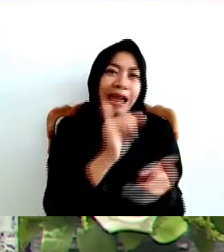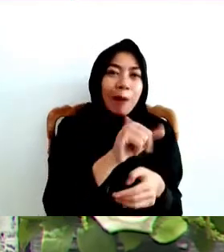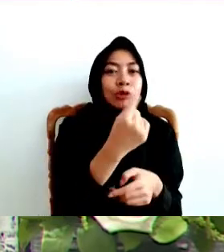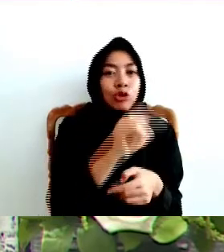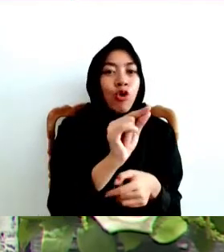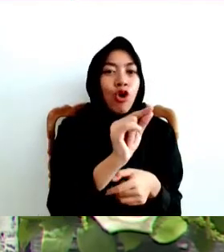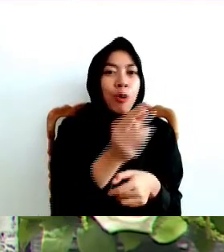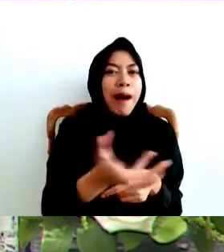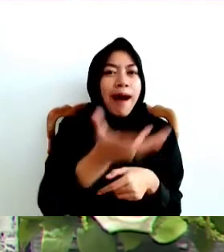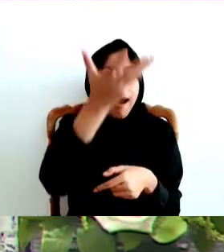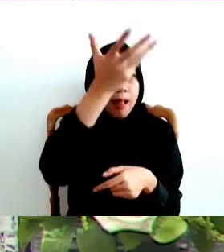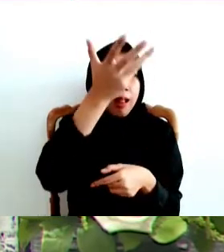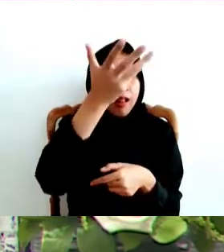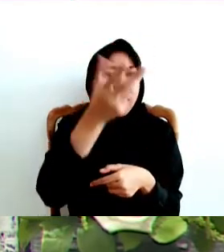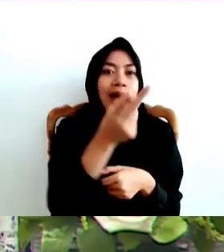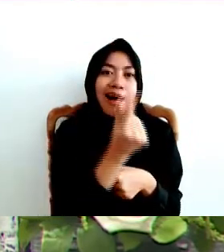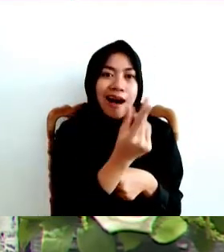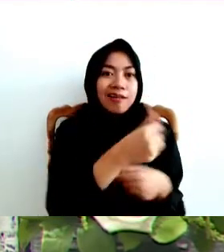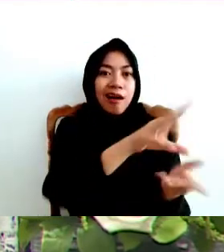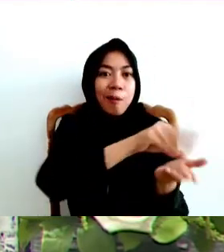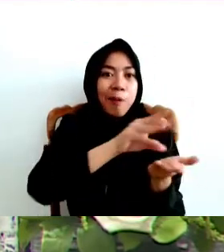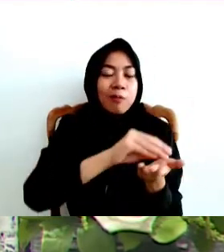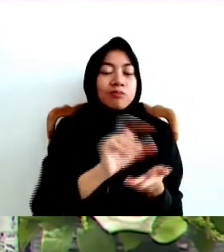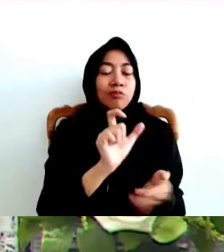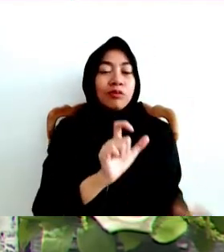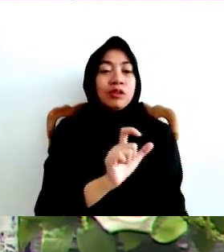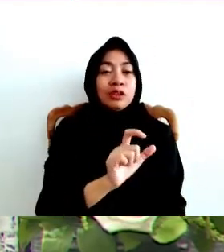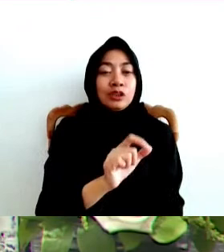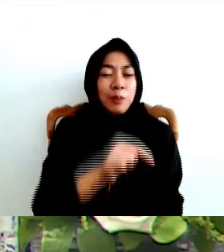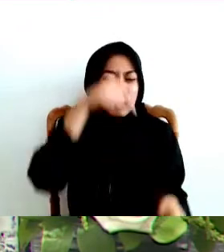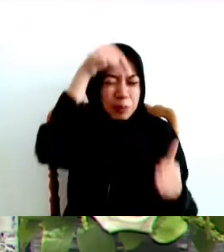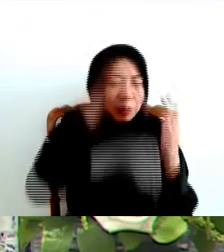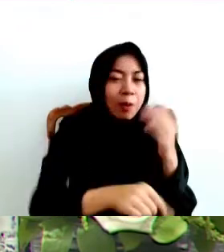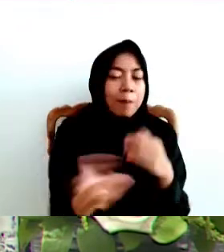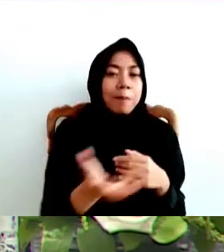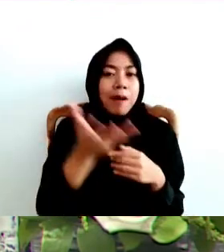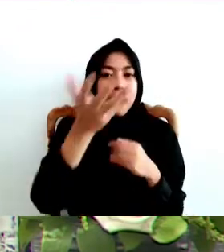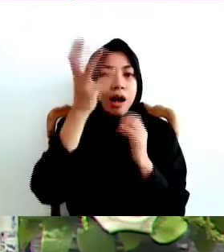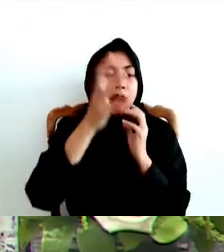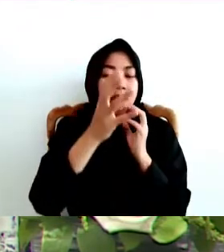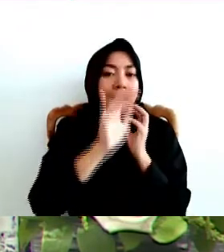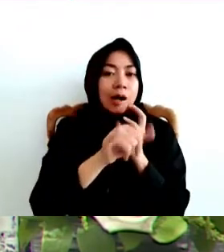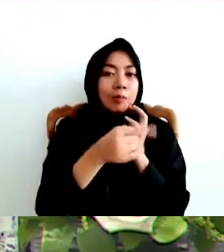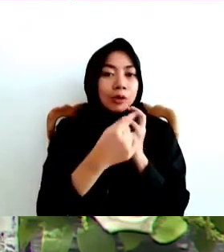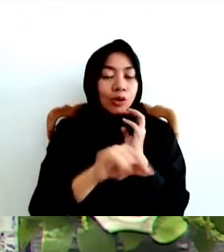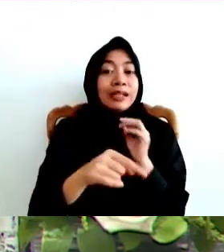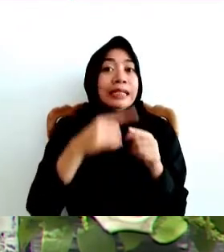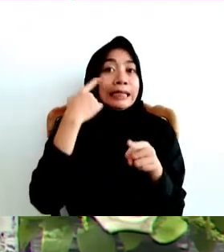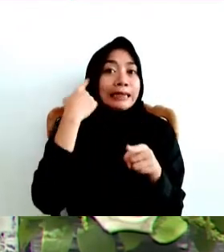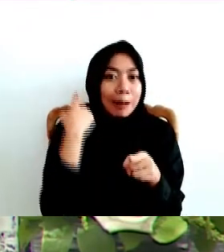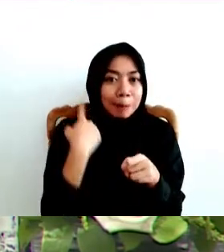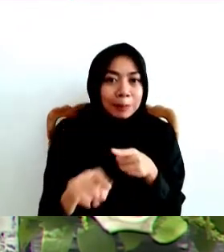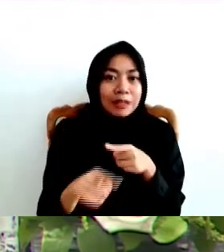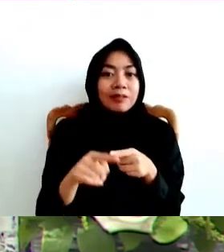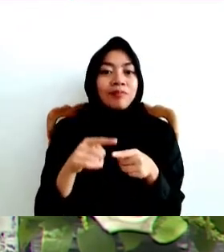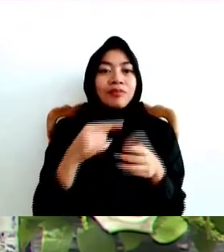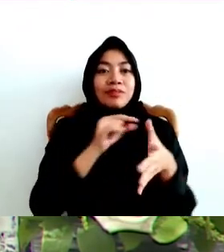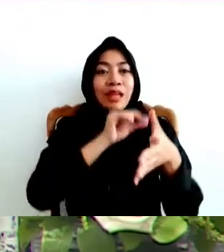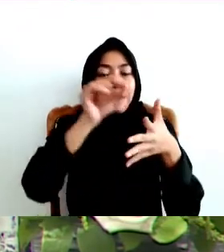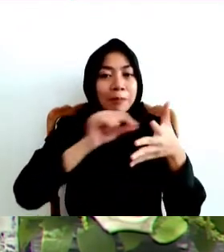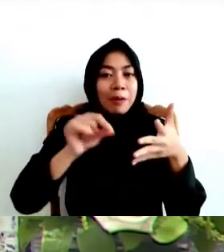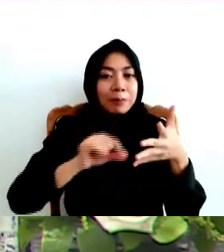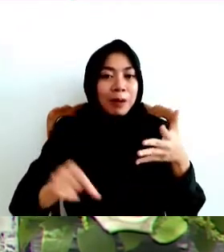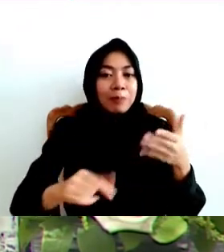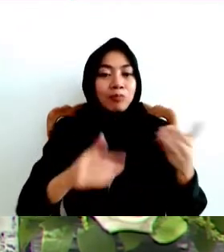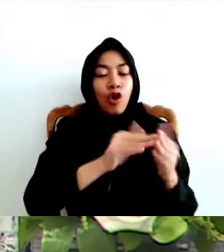also poses some challenges in terms of how to integrate or match the indicator at the community level